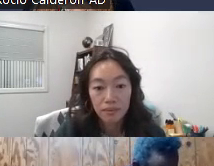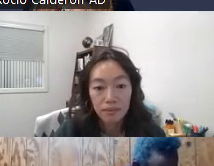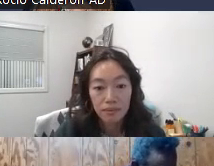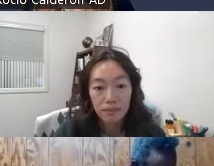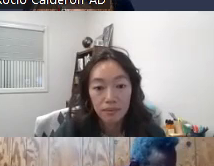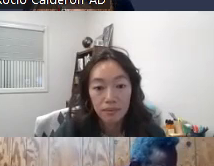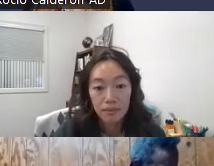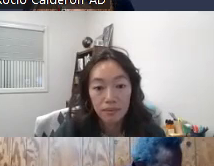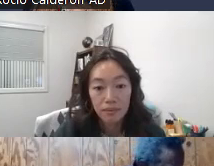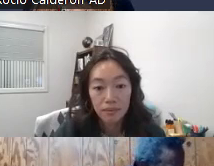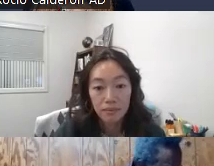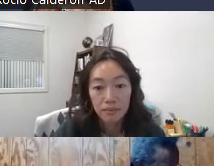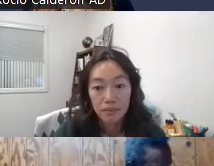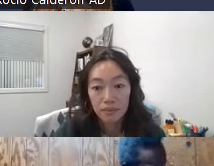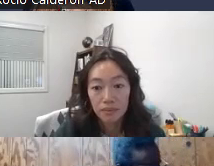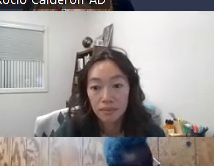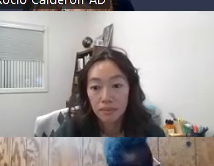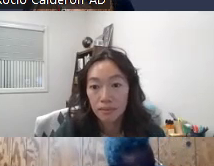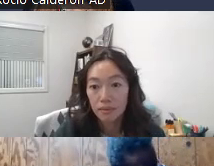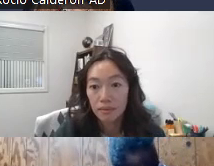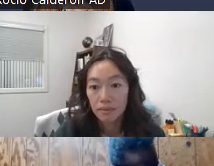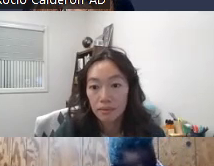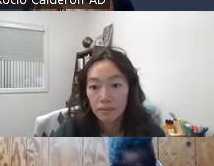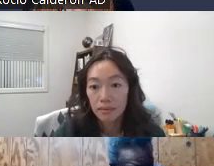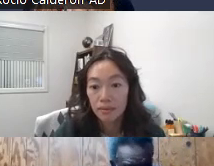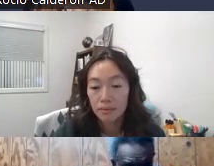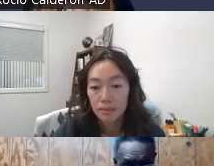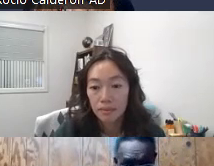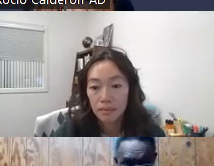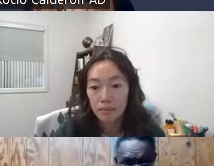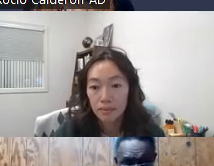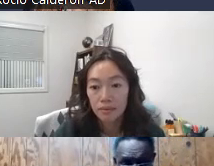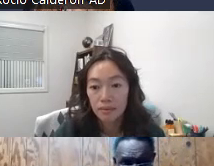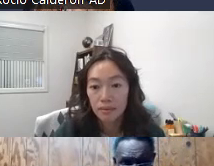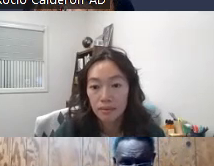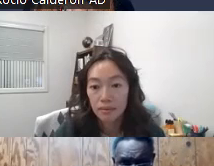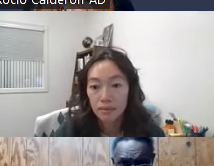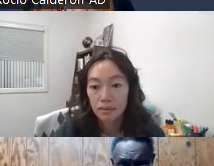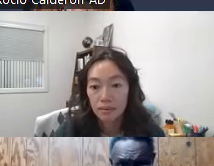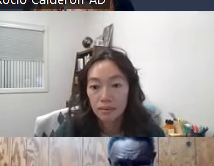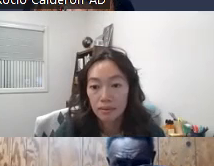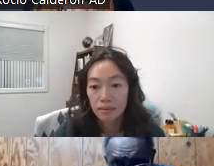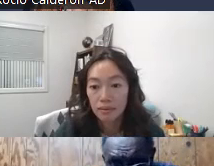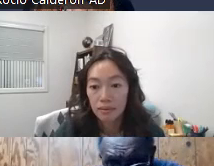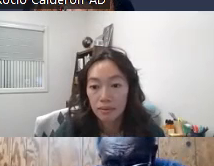we'll set up and coordinate to collaborate with you all. And so our next meeting will actually be next year,